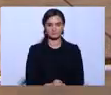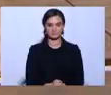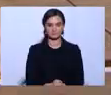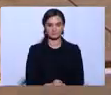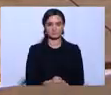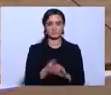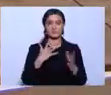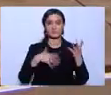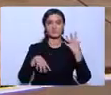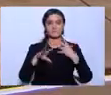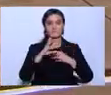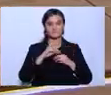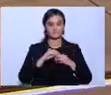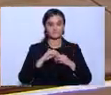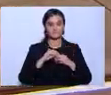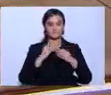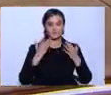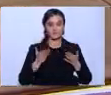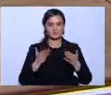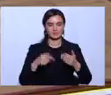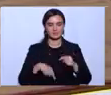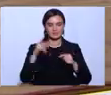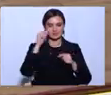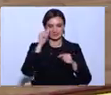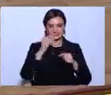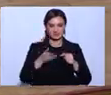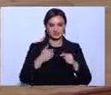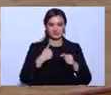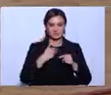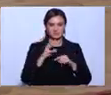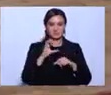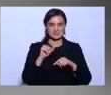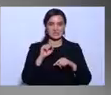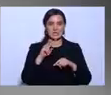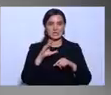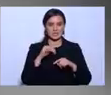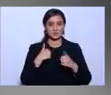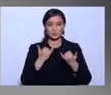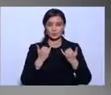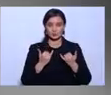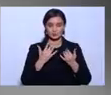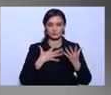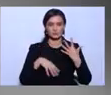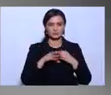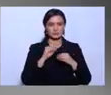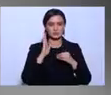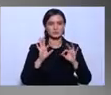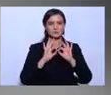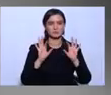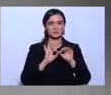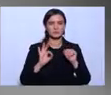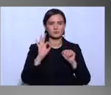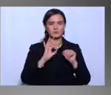Hi everyone, welcome to Book Club. I'm Mr. Daryl. And I'm Mr. Alex. And today we are going to talk